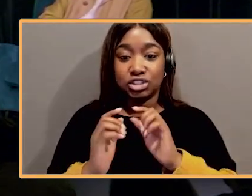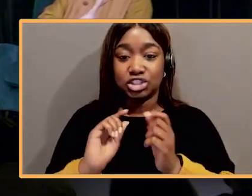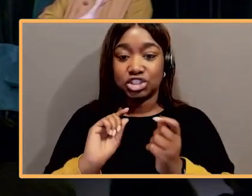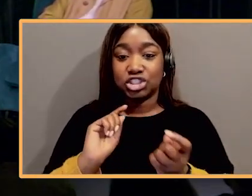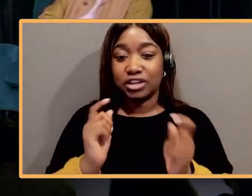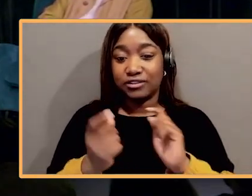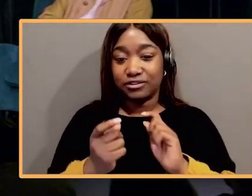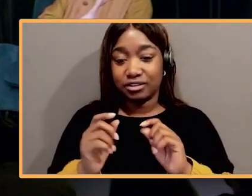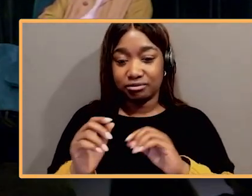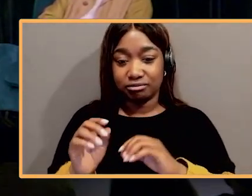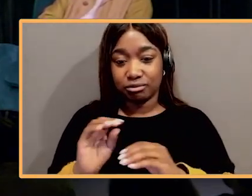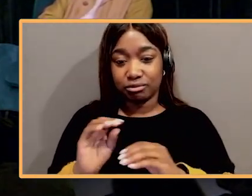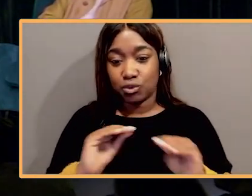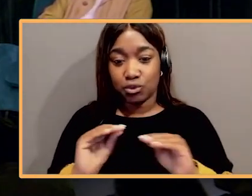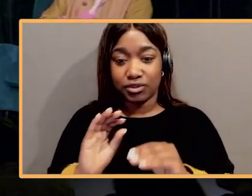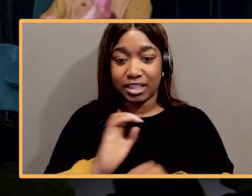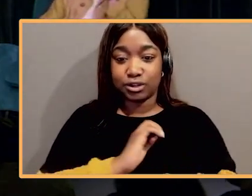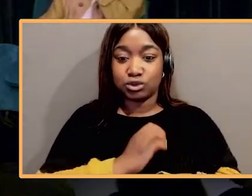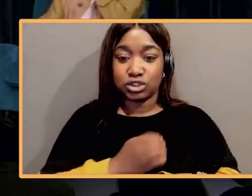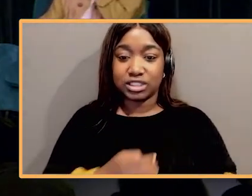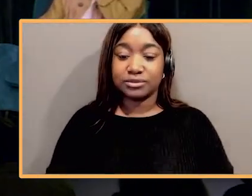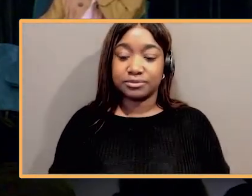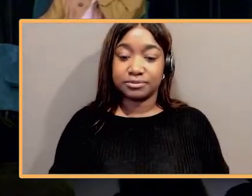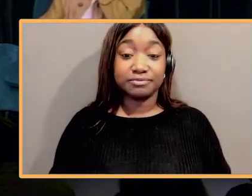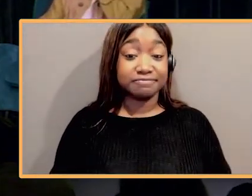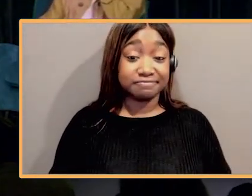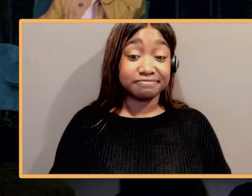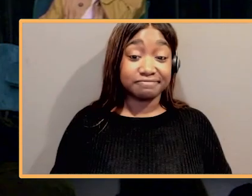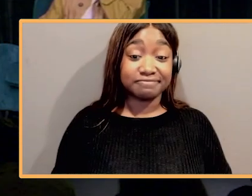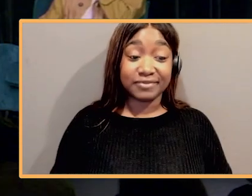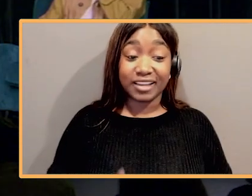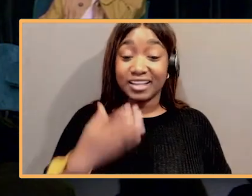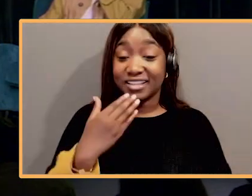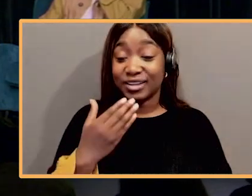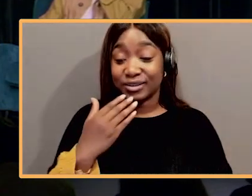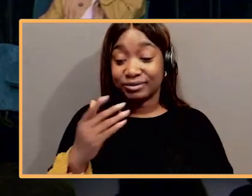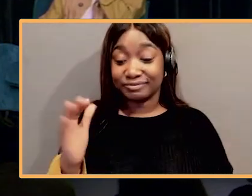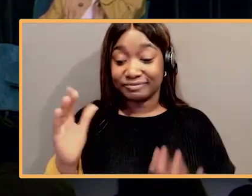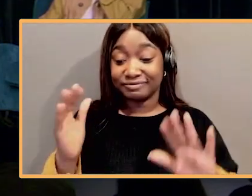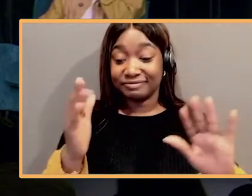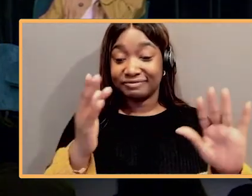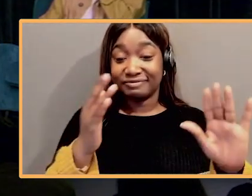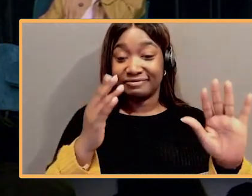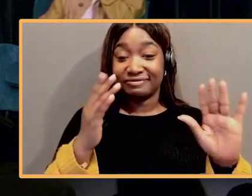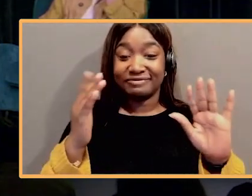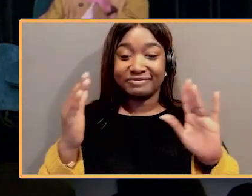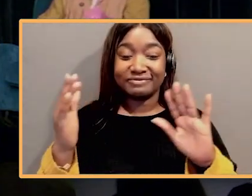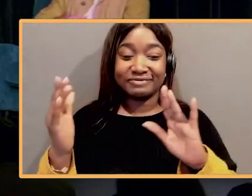Yeah. Thank you. Thank you.